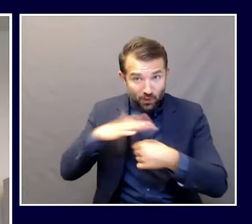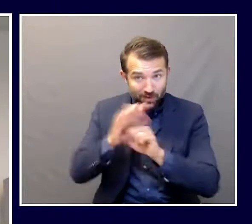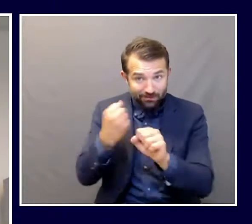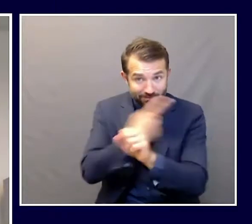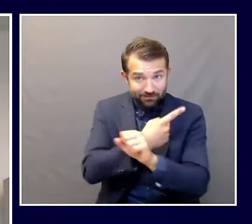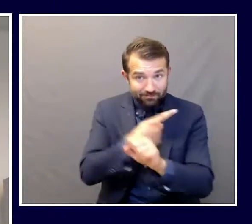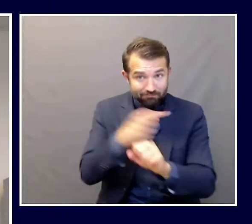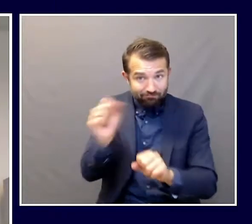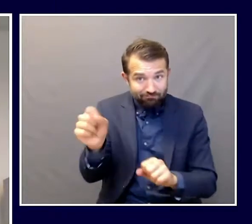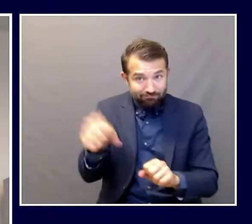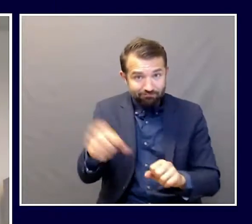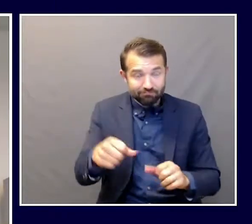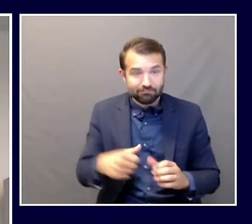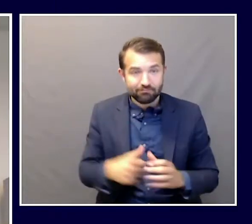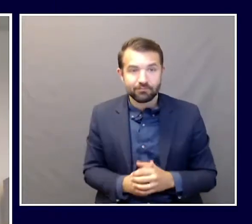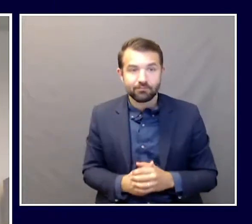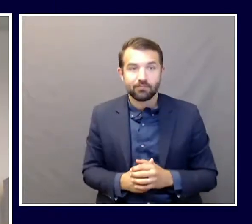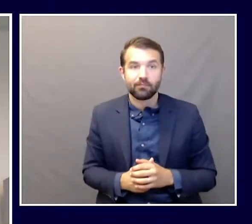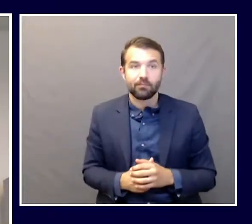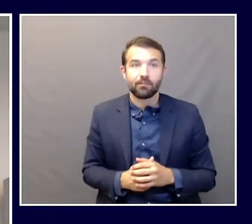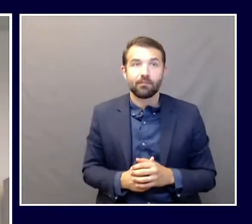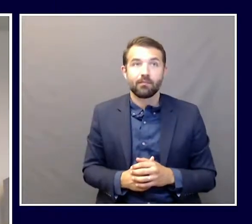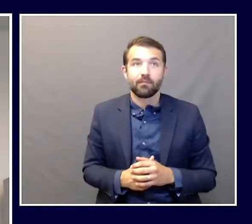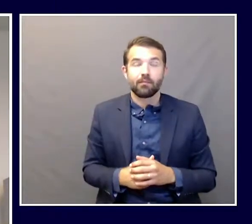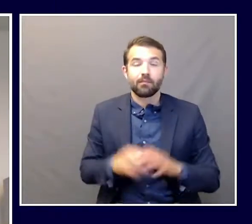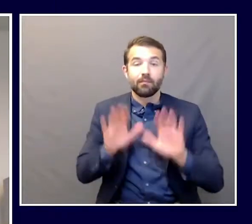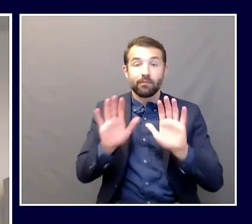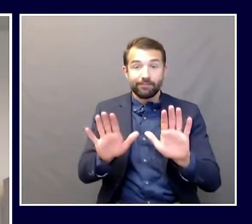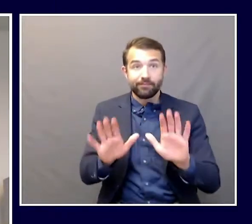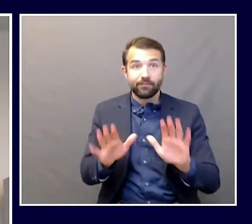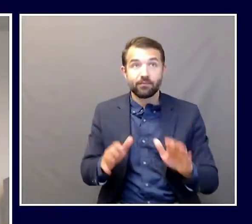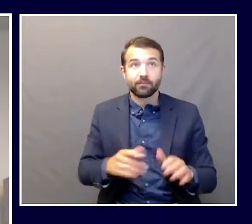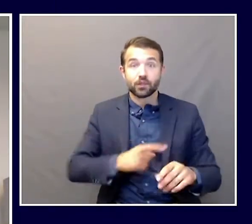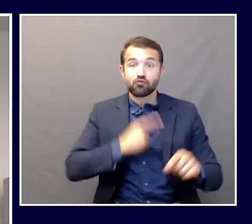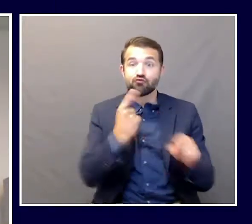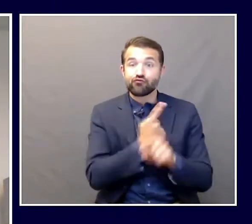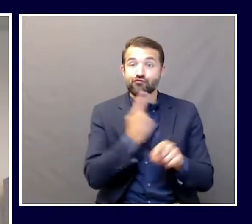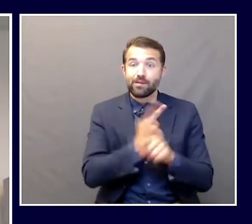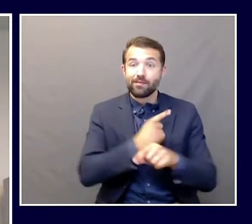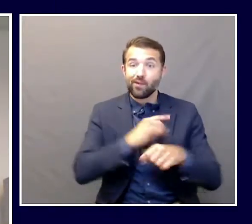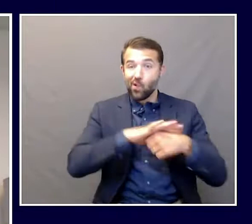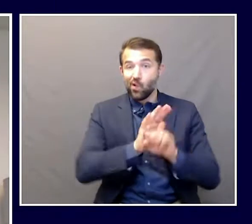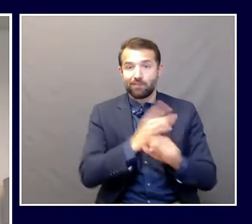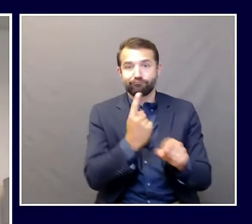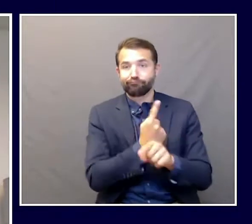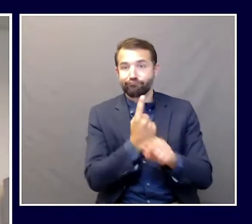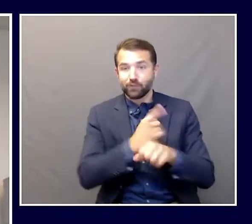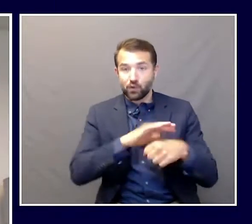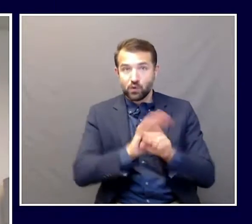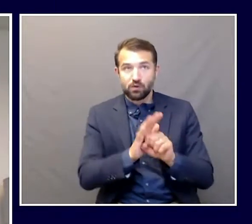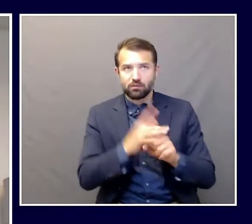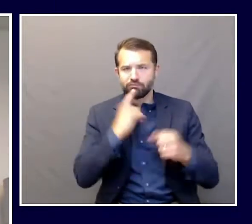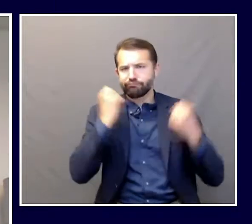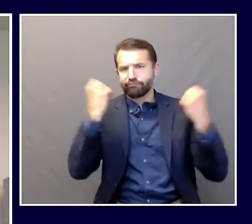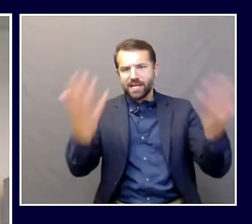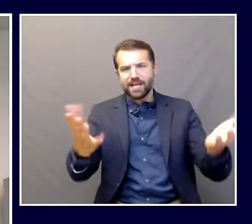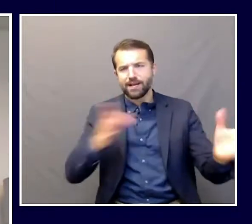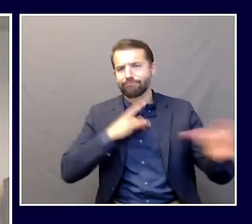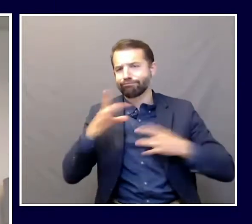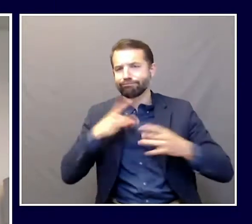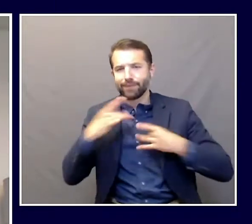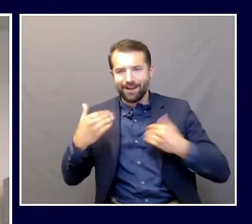the good old garden variety virus is still causing a lot of cases as well. It's not as if that has been completely